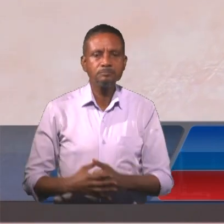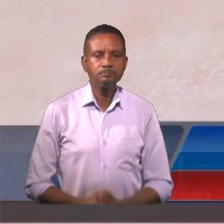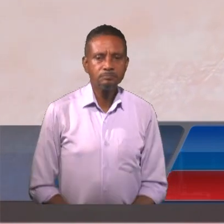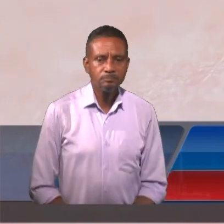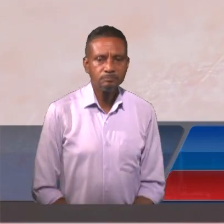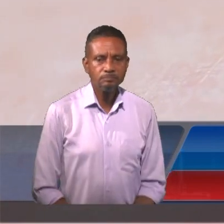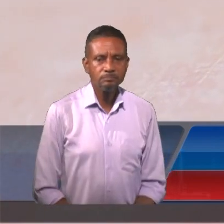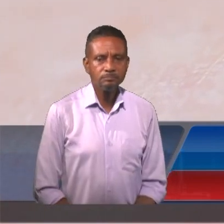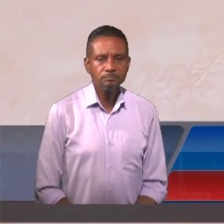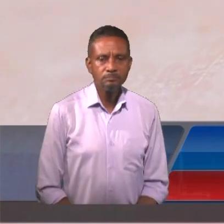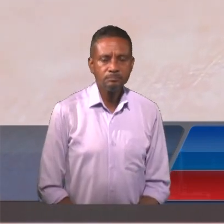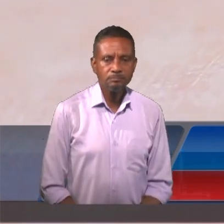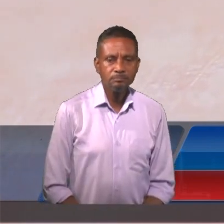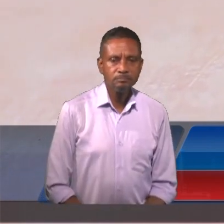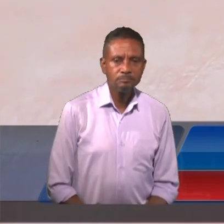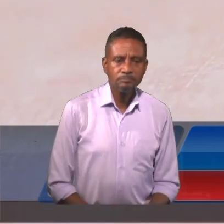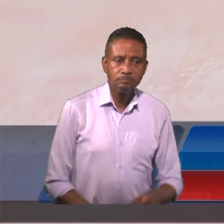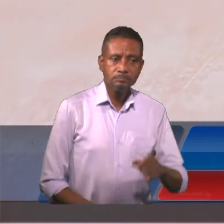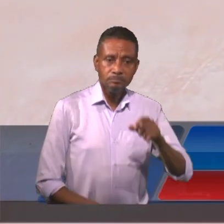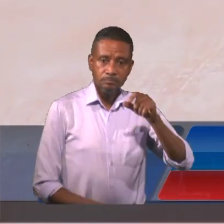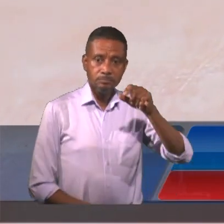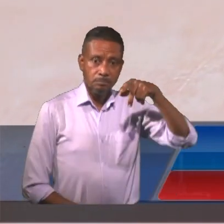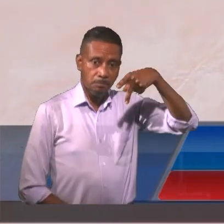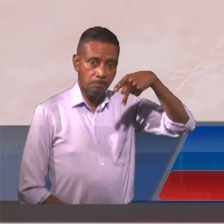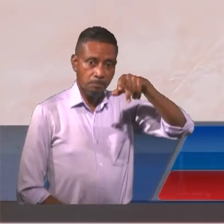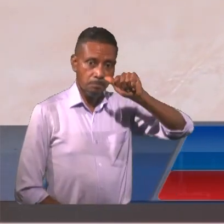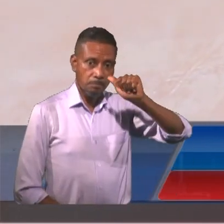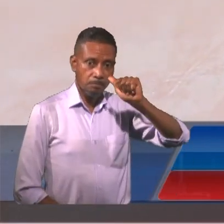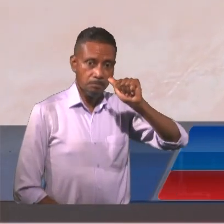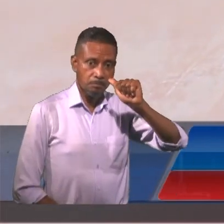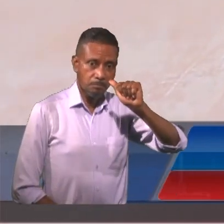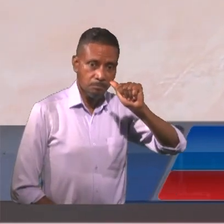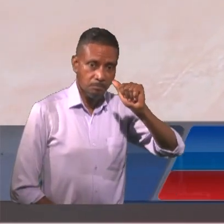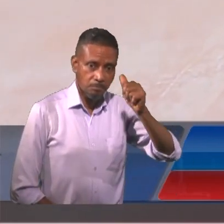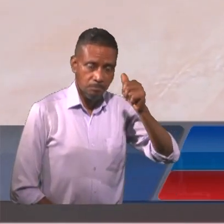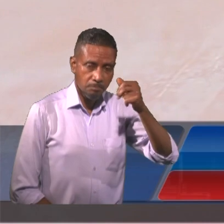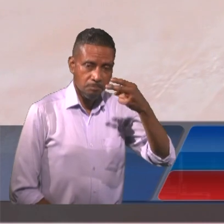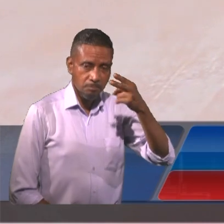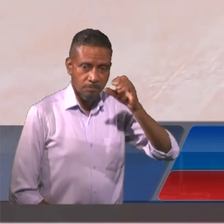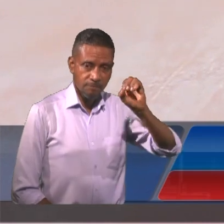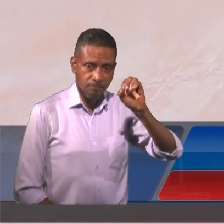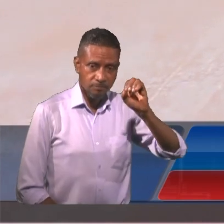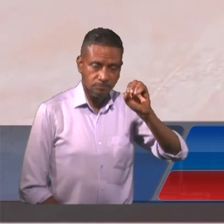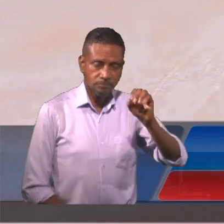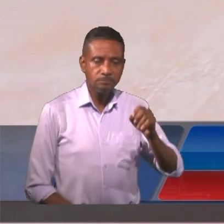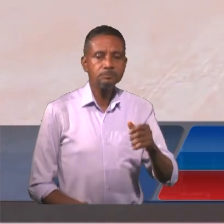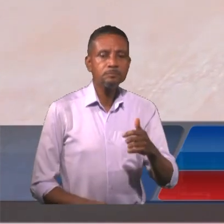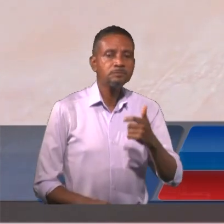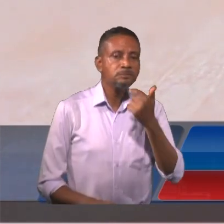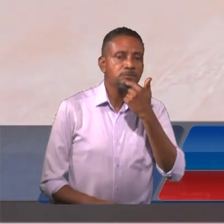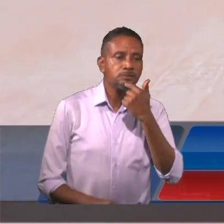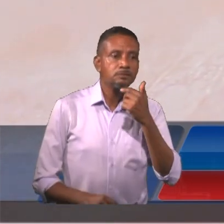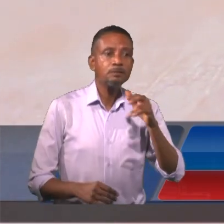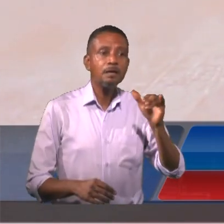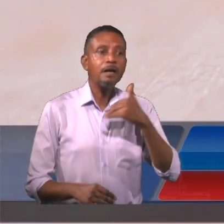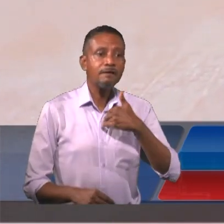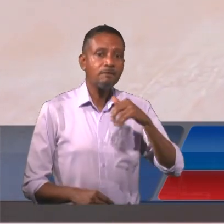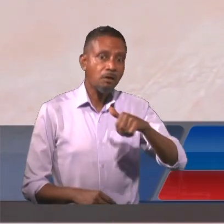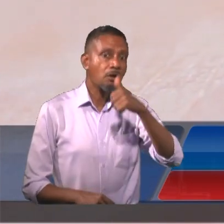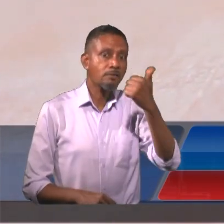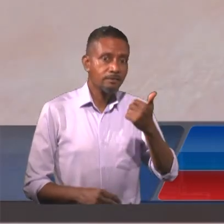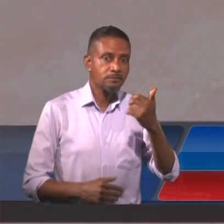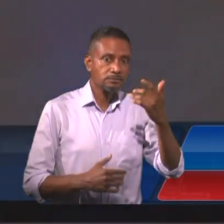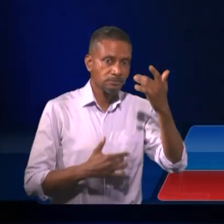there have been cases of other mosquito-borne diseases, such as Zika, Chikungunya, and malaria.